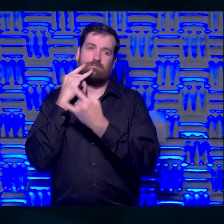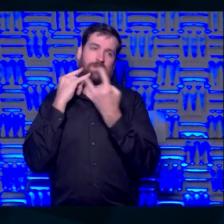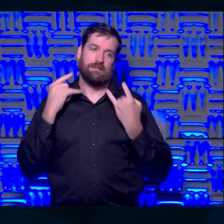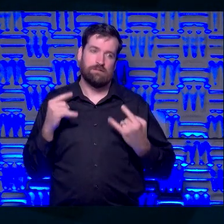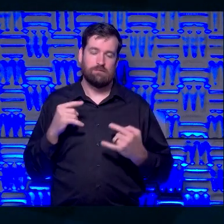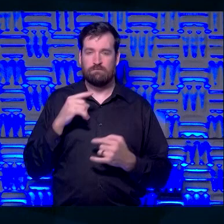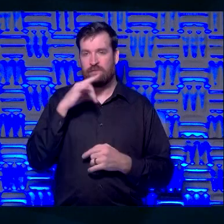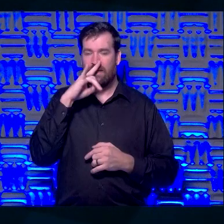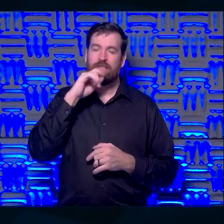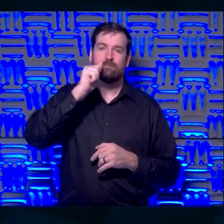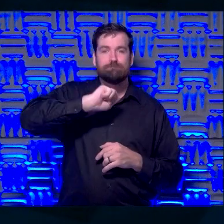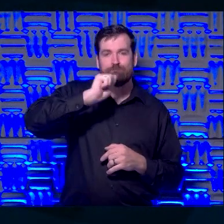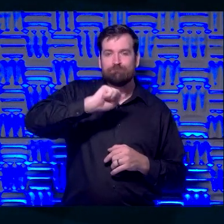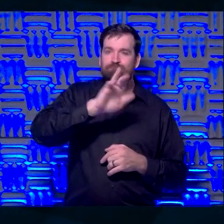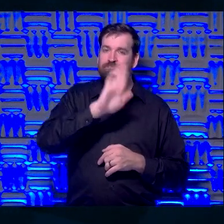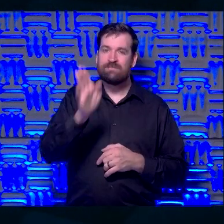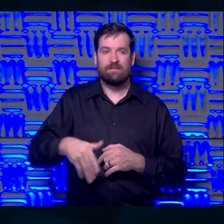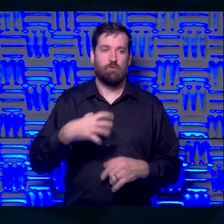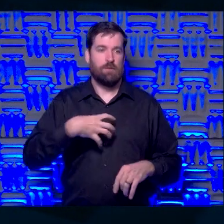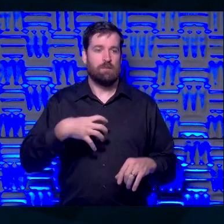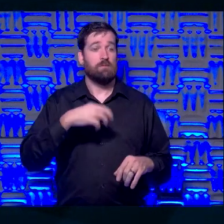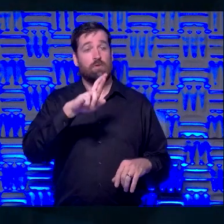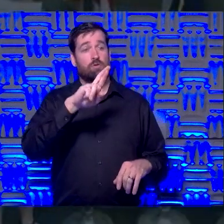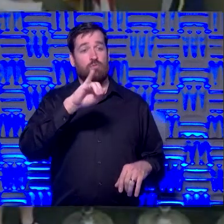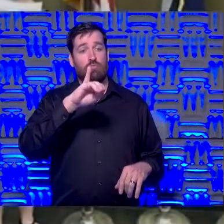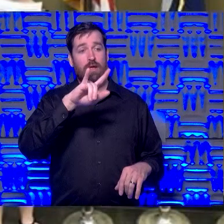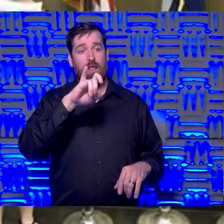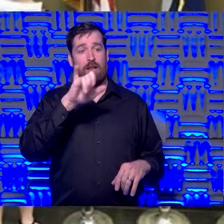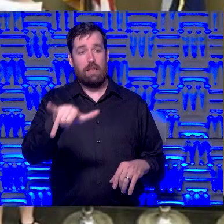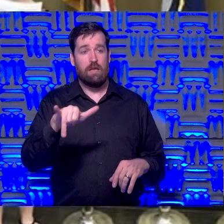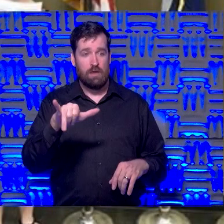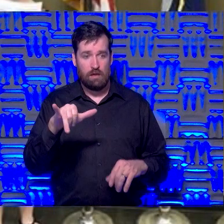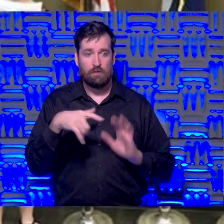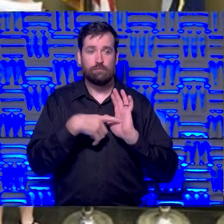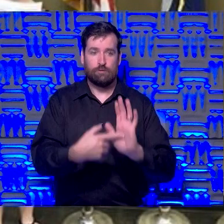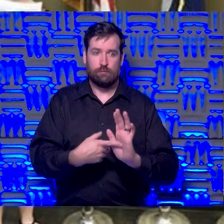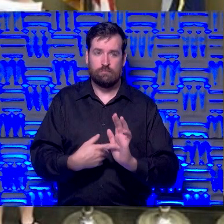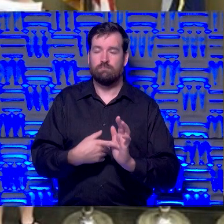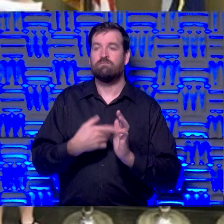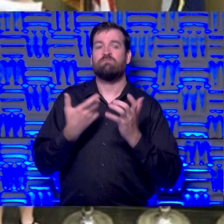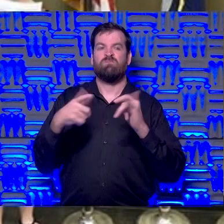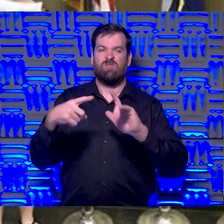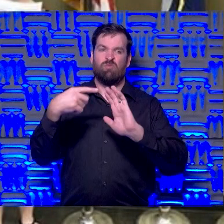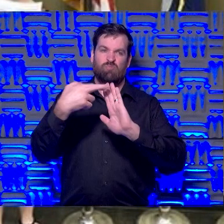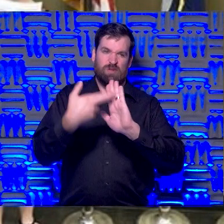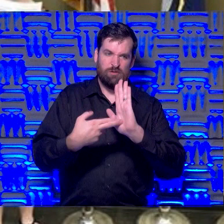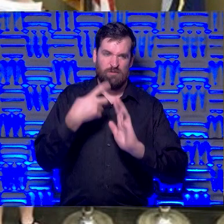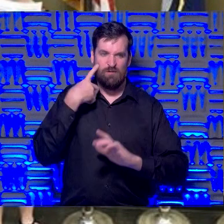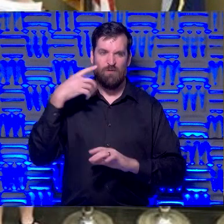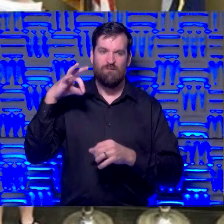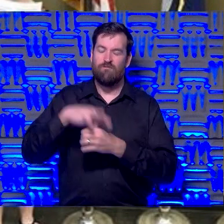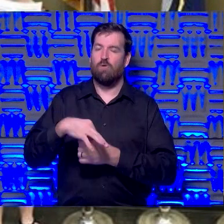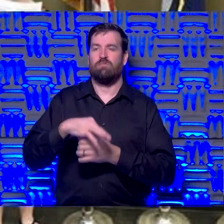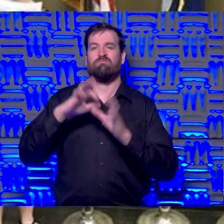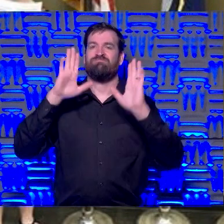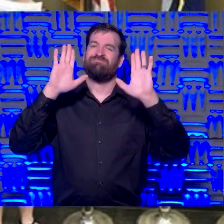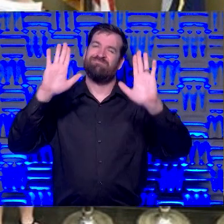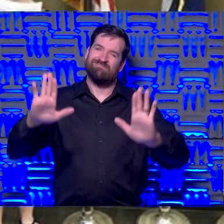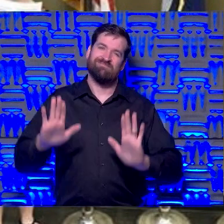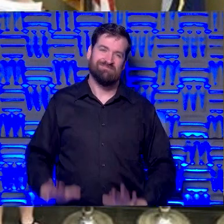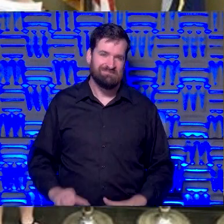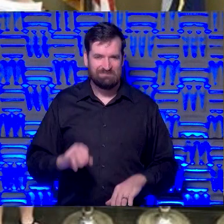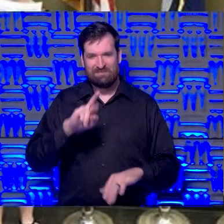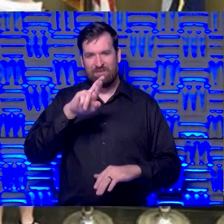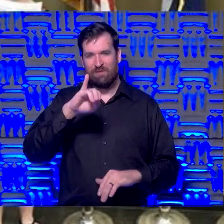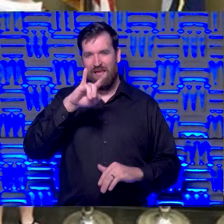Kids are troopers, never complain. And finally, Riley shows us how she wore a mask while registering to vote. You go, Riley. Well